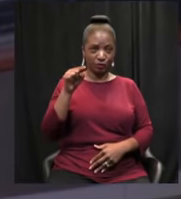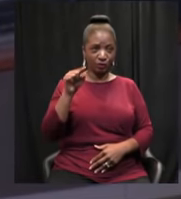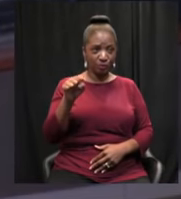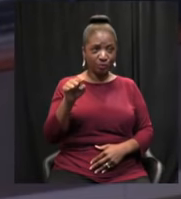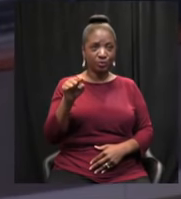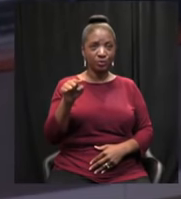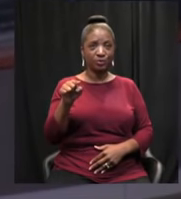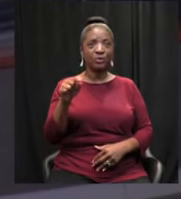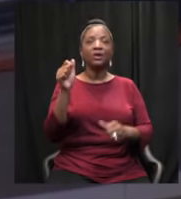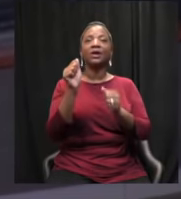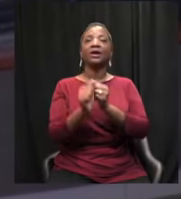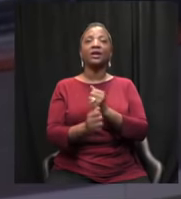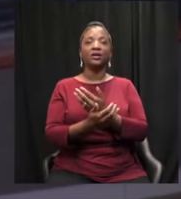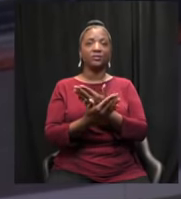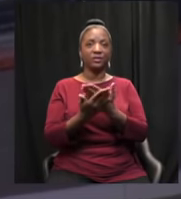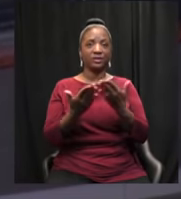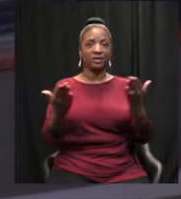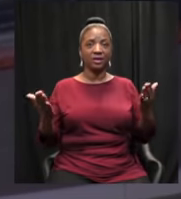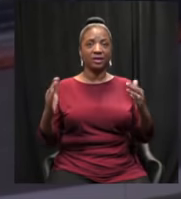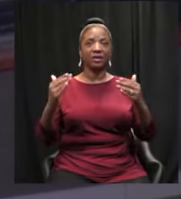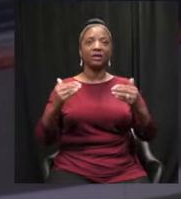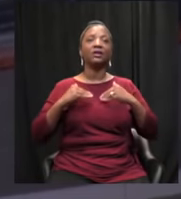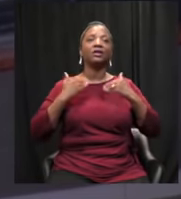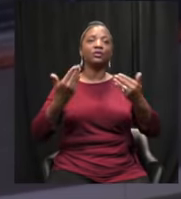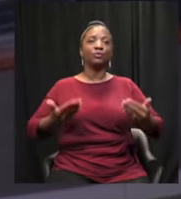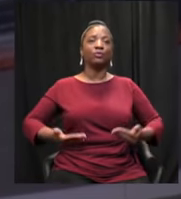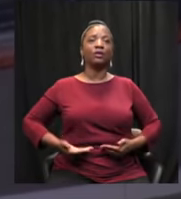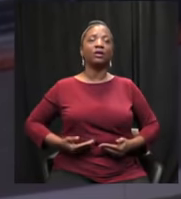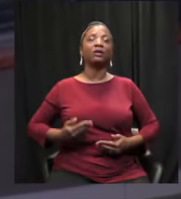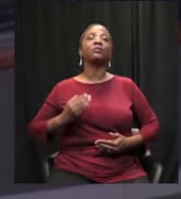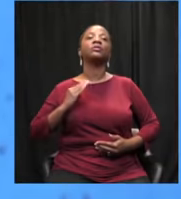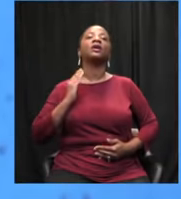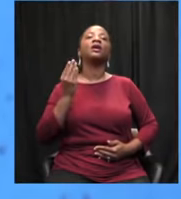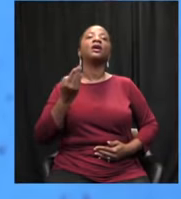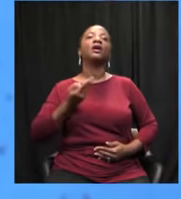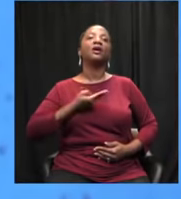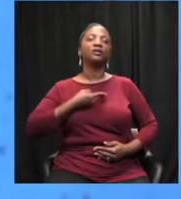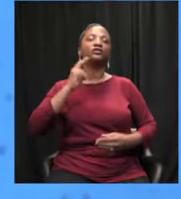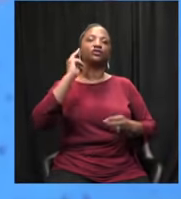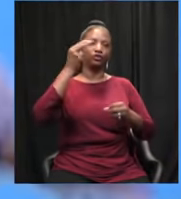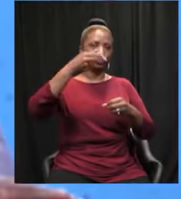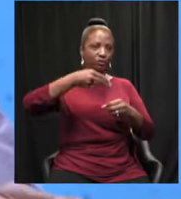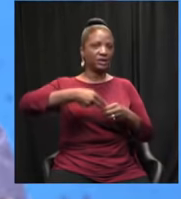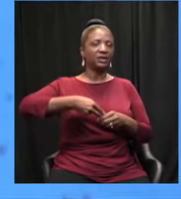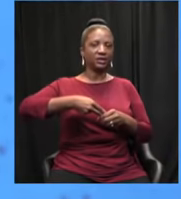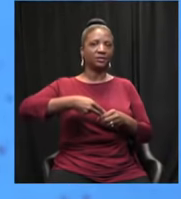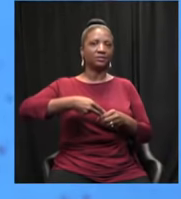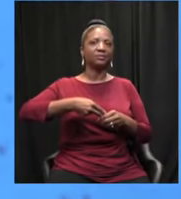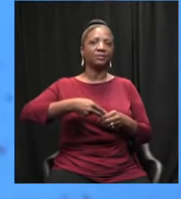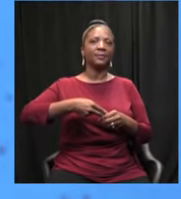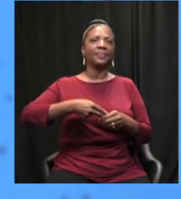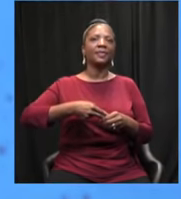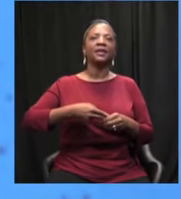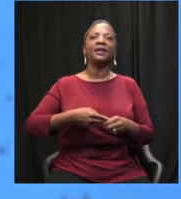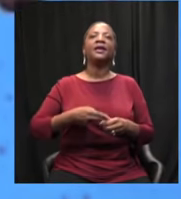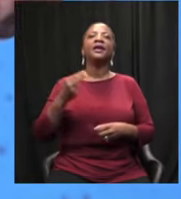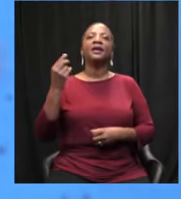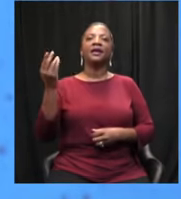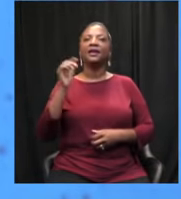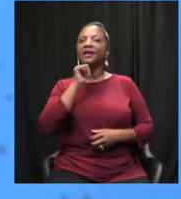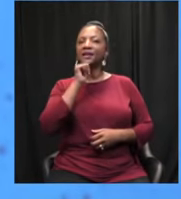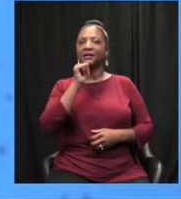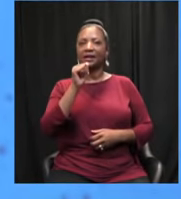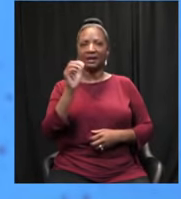He invites us to join him, but he has no need. He holds no sign. He doesn't need to search anything. Doesn't have to apply